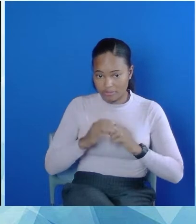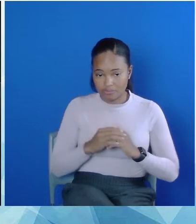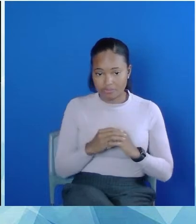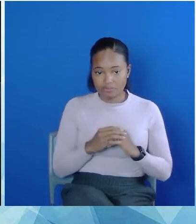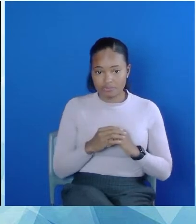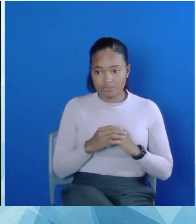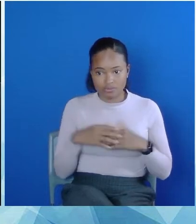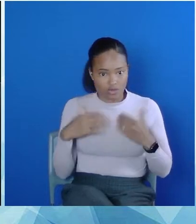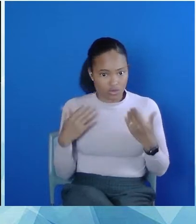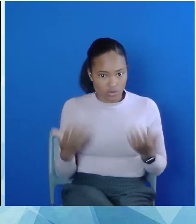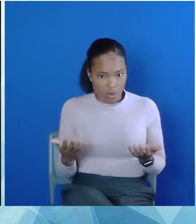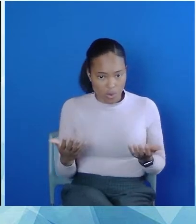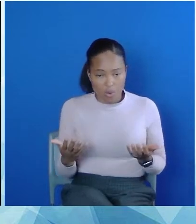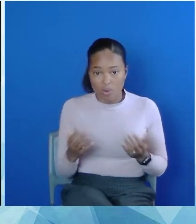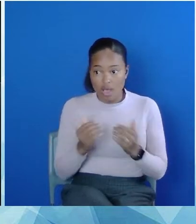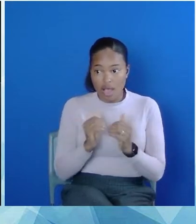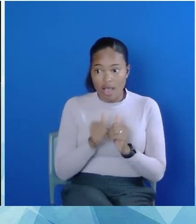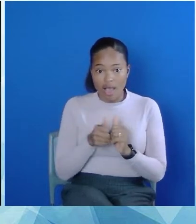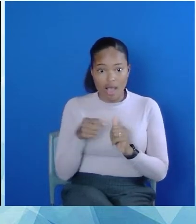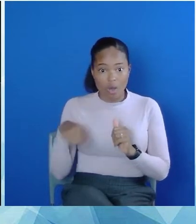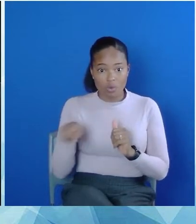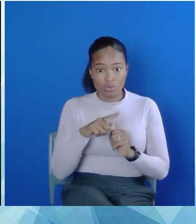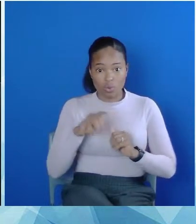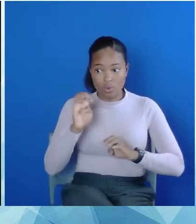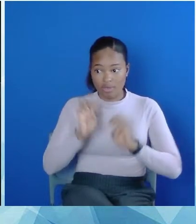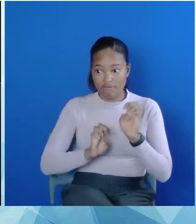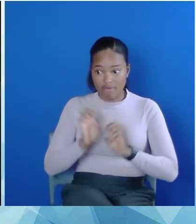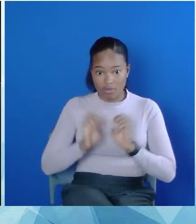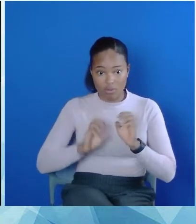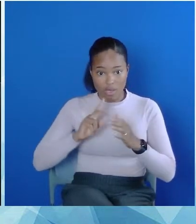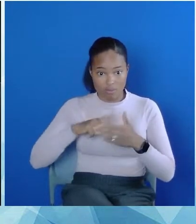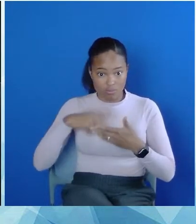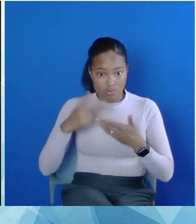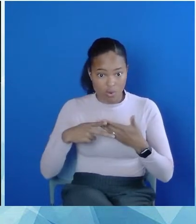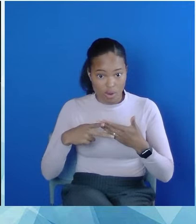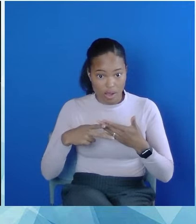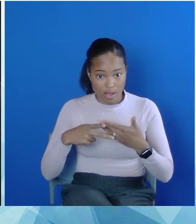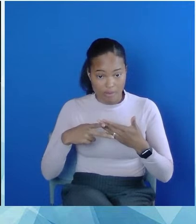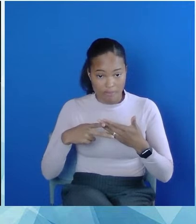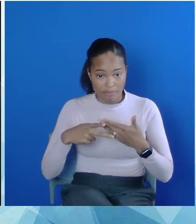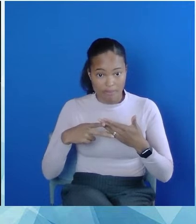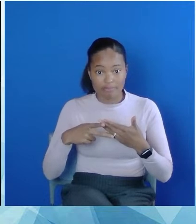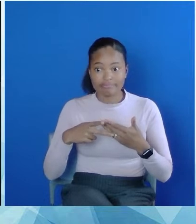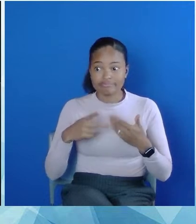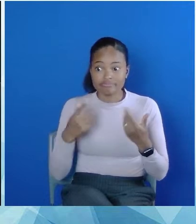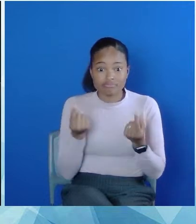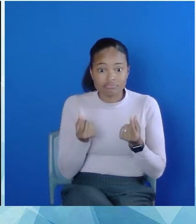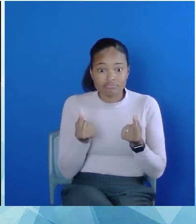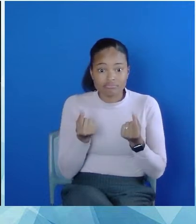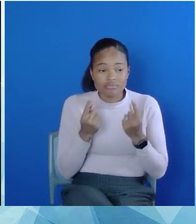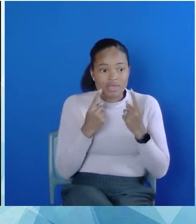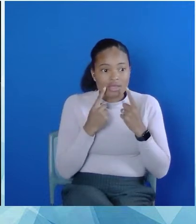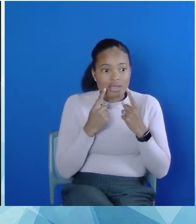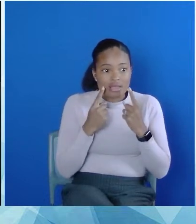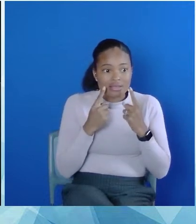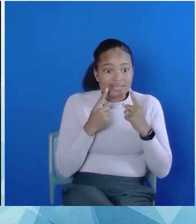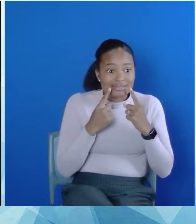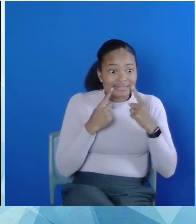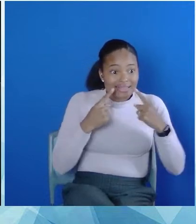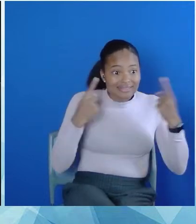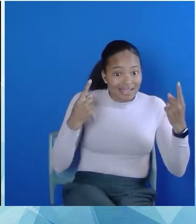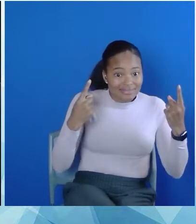So, how you all evaluate the agency's programming, our successes, and providing